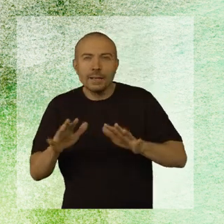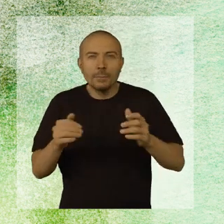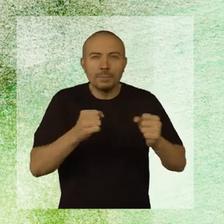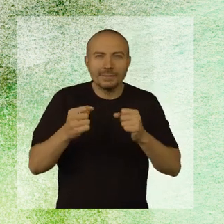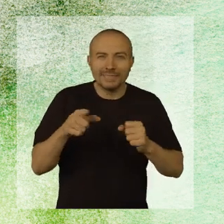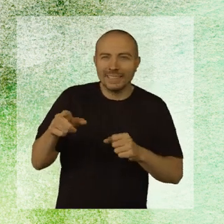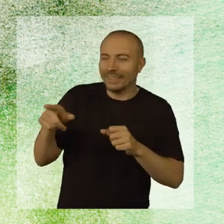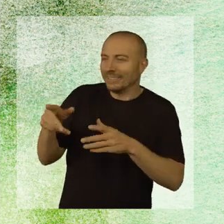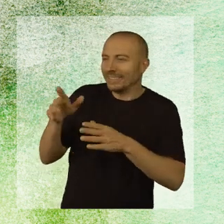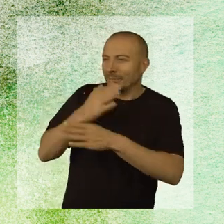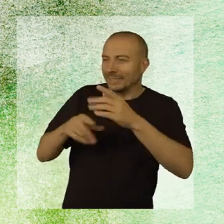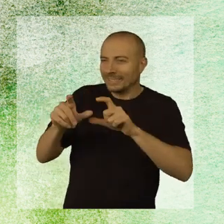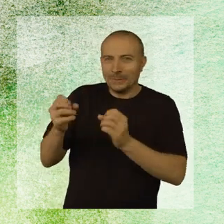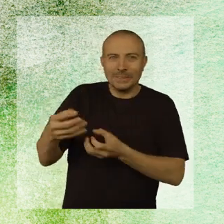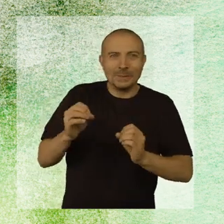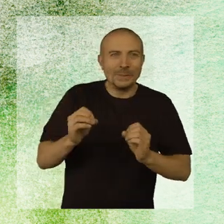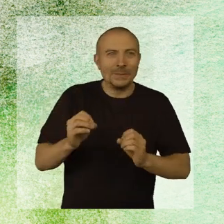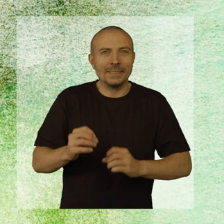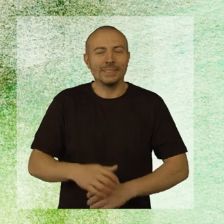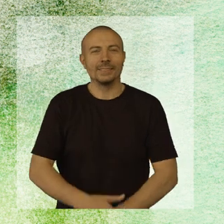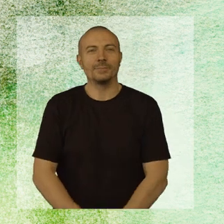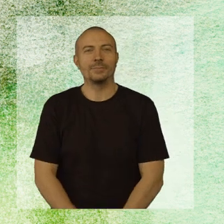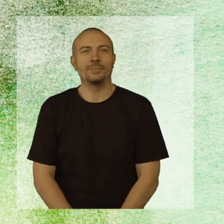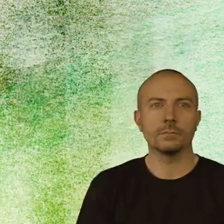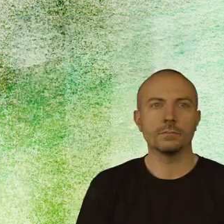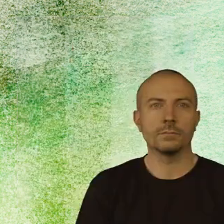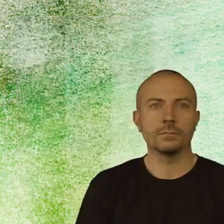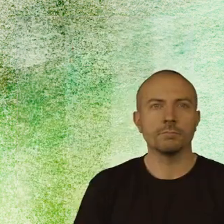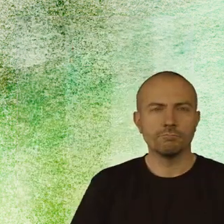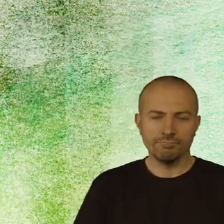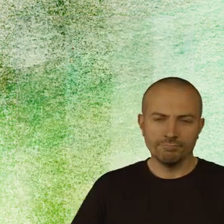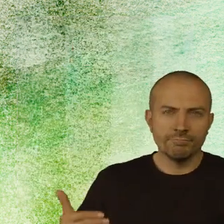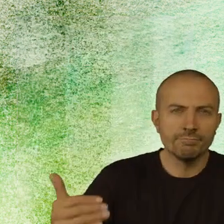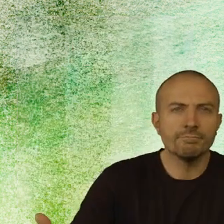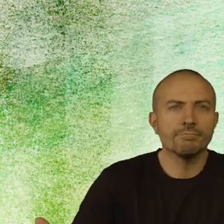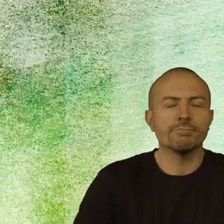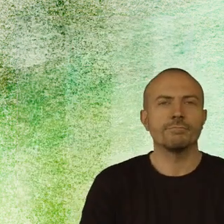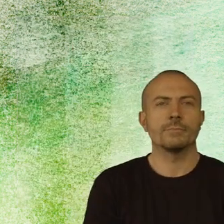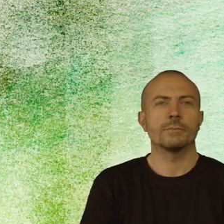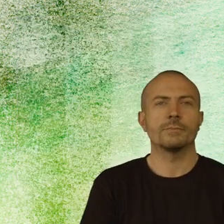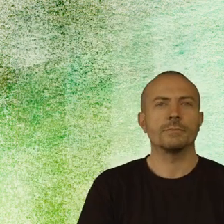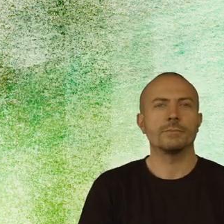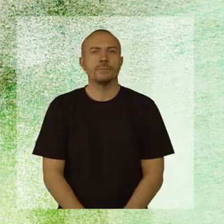movement still today thinks that disabled people don't have anything to offer. The way forward.